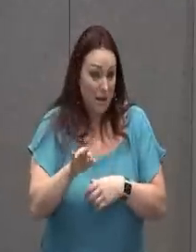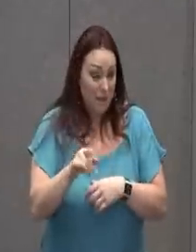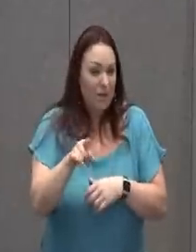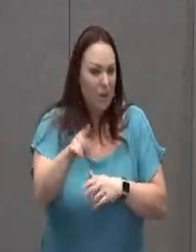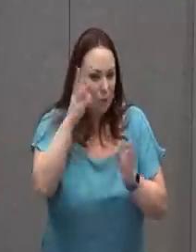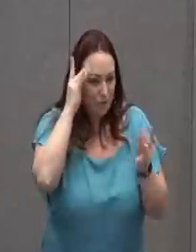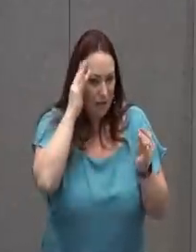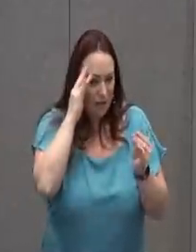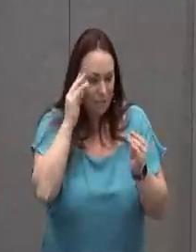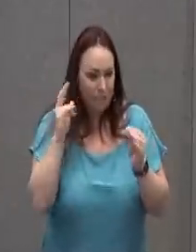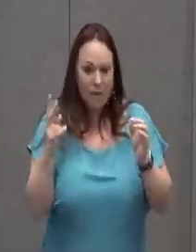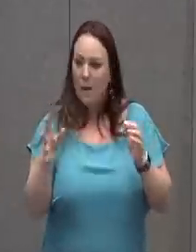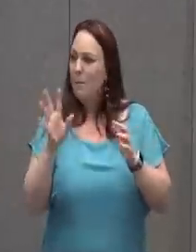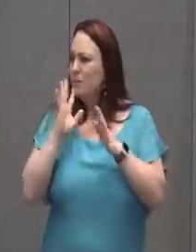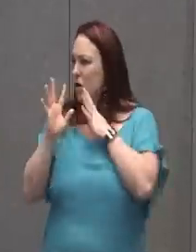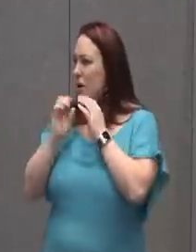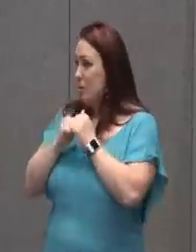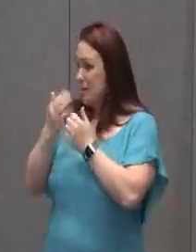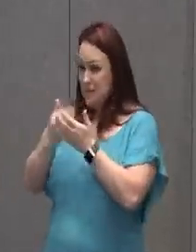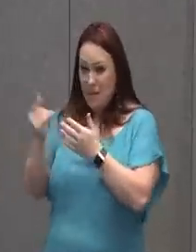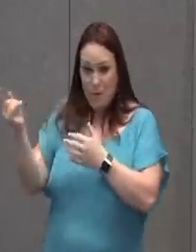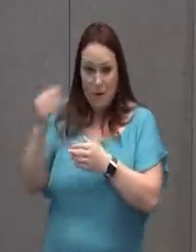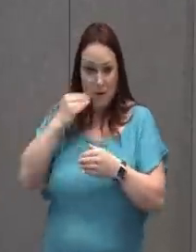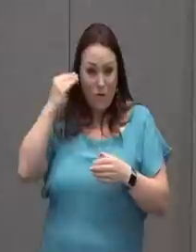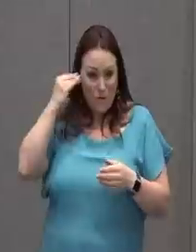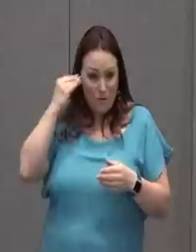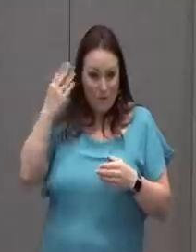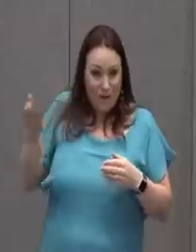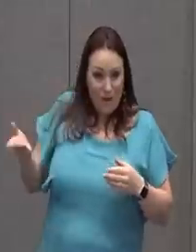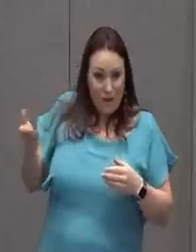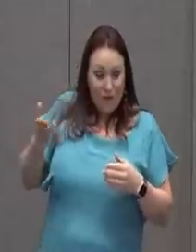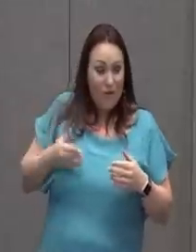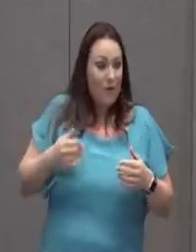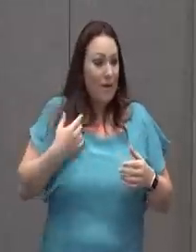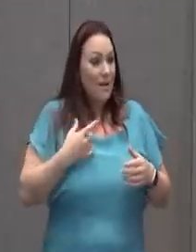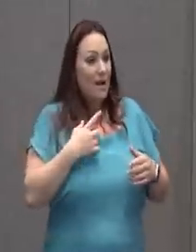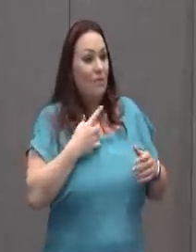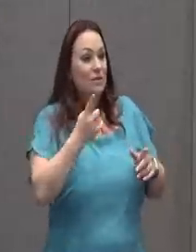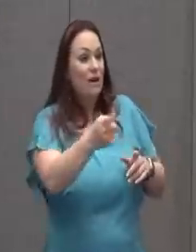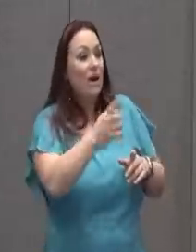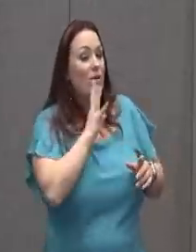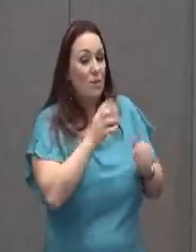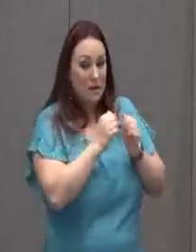a minute, turn and talk maybe to someone else that's there. I'll turn and talk from way back here to Miss